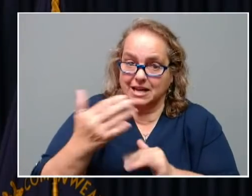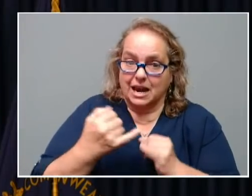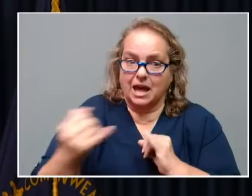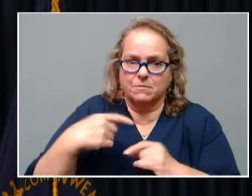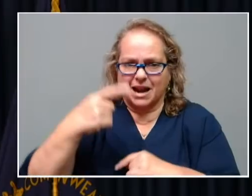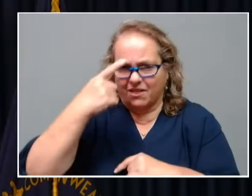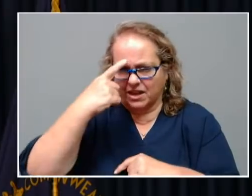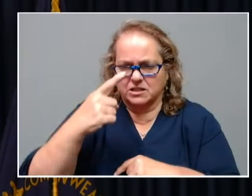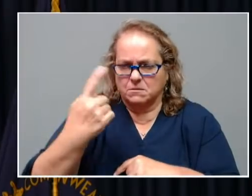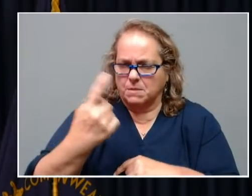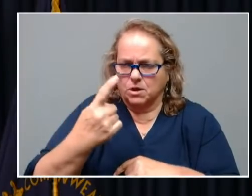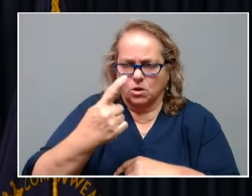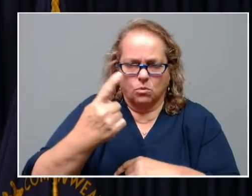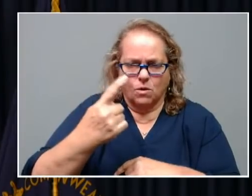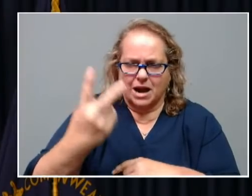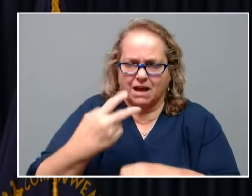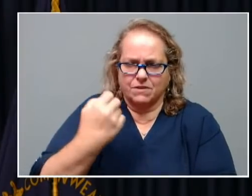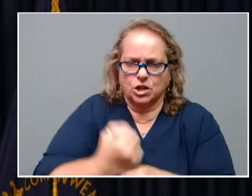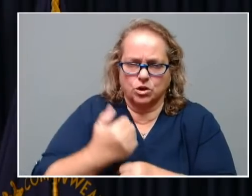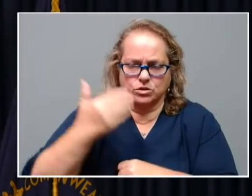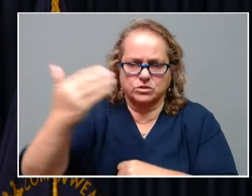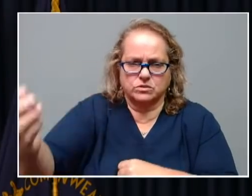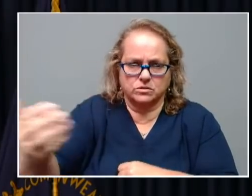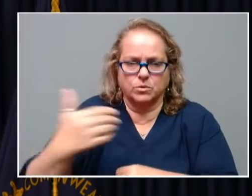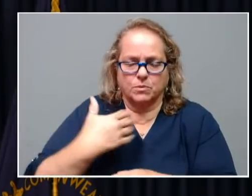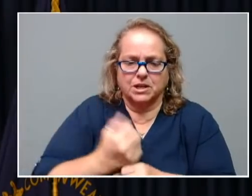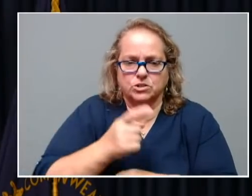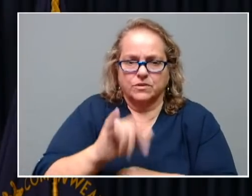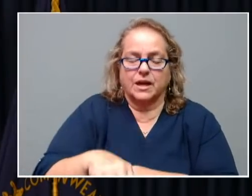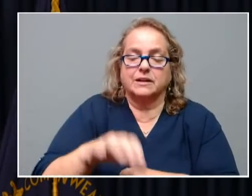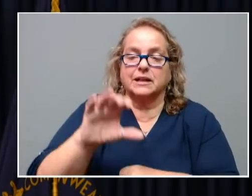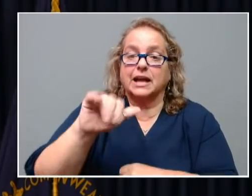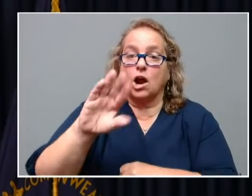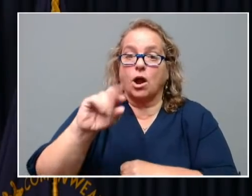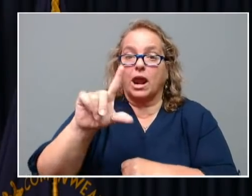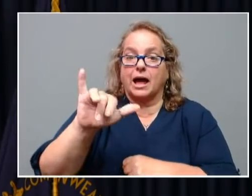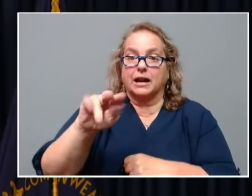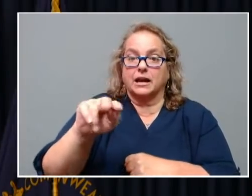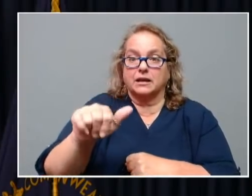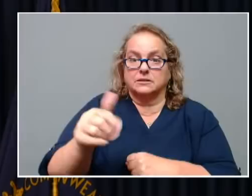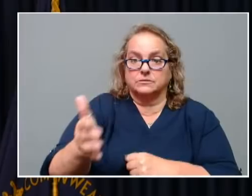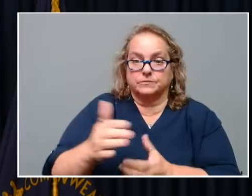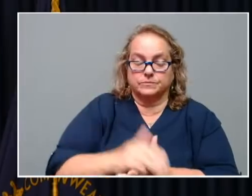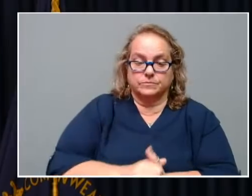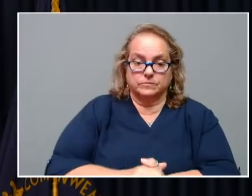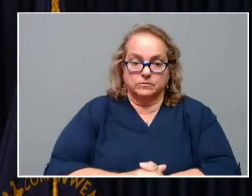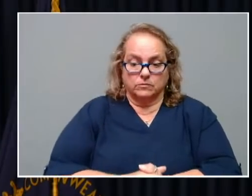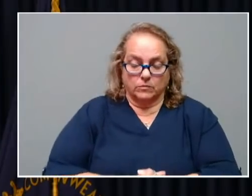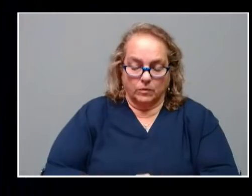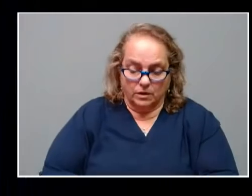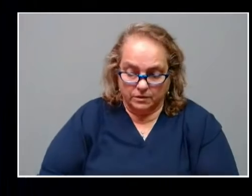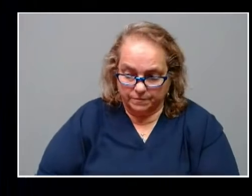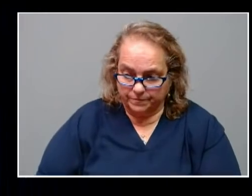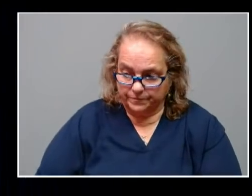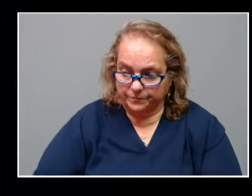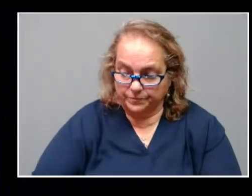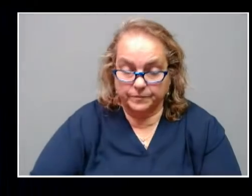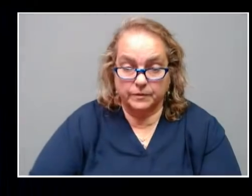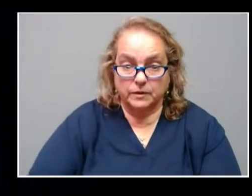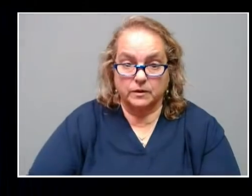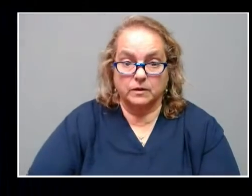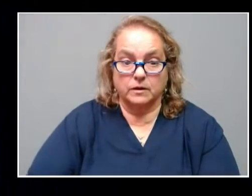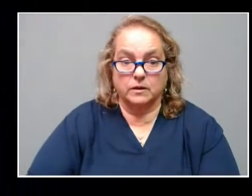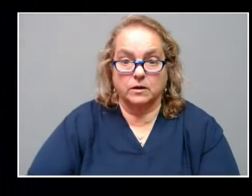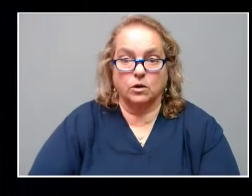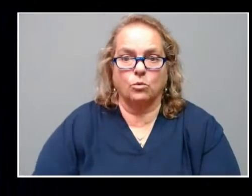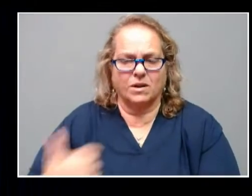years away. But we'll get you that. Carolina. We've been getting quite a few emails and phone calls